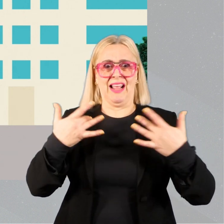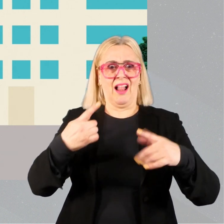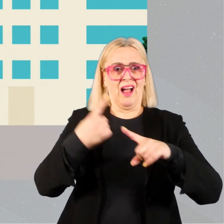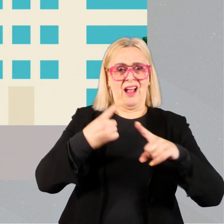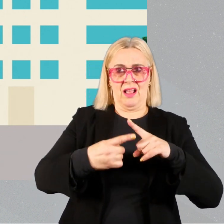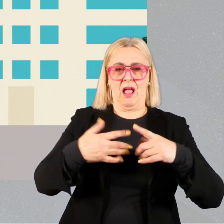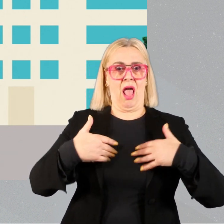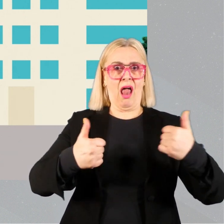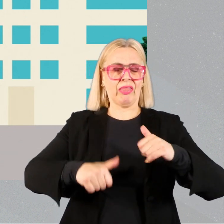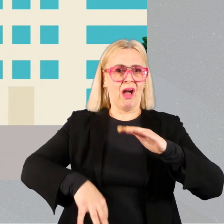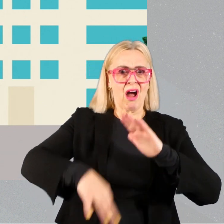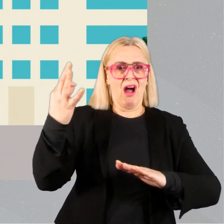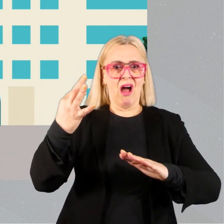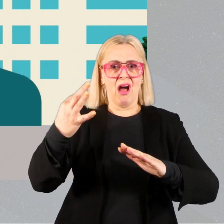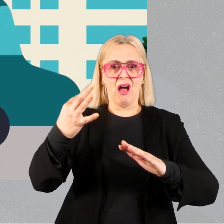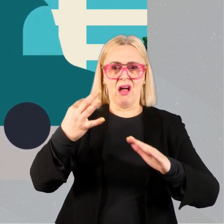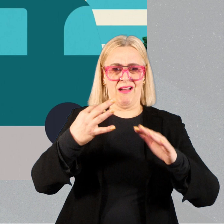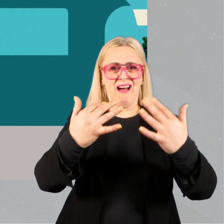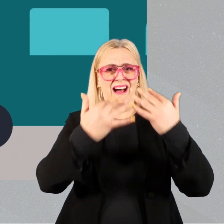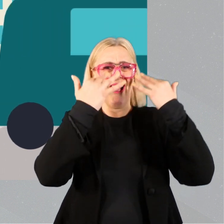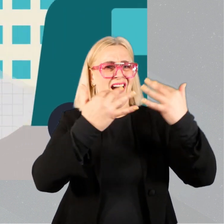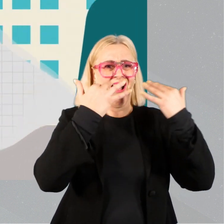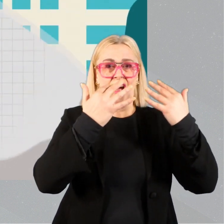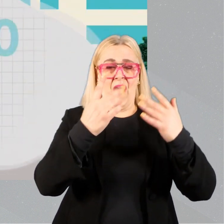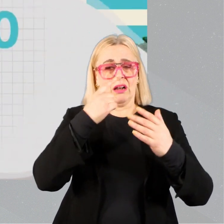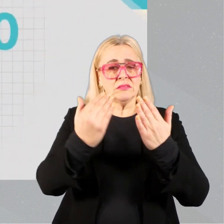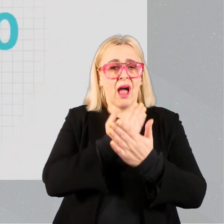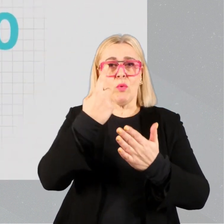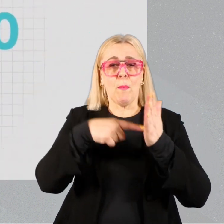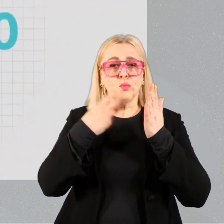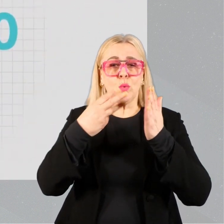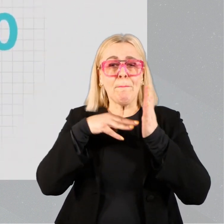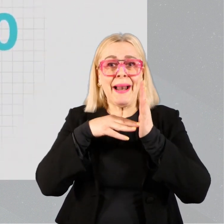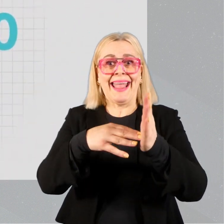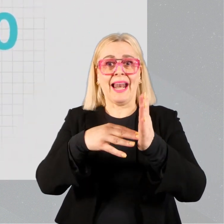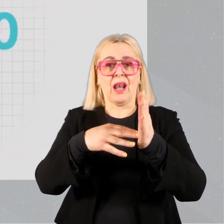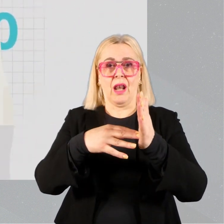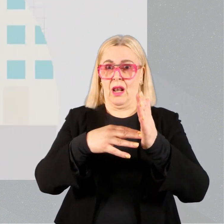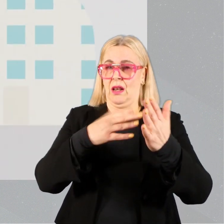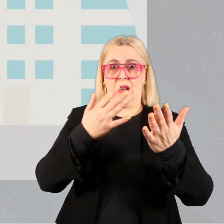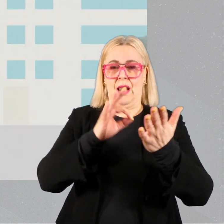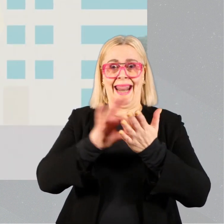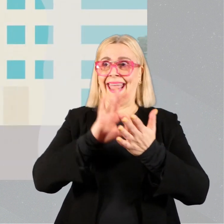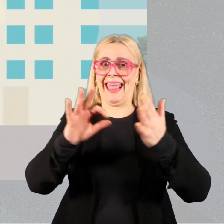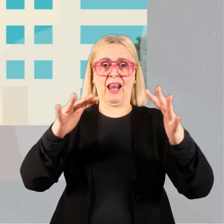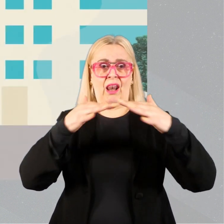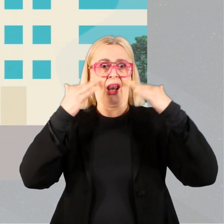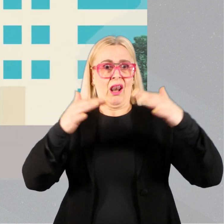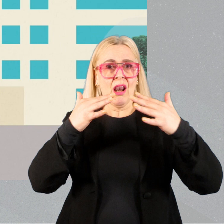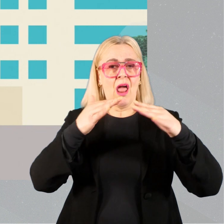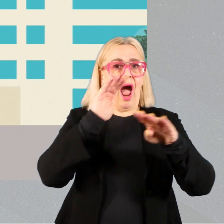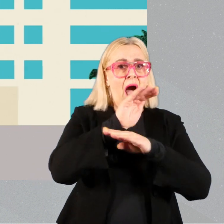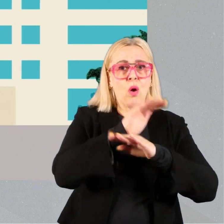immediate health benefits. Shifting away from fossil fuels could save 1.2 million lives annually from cleaner outdoor